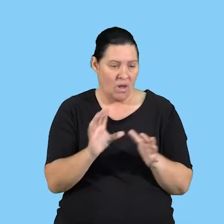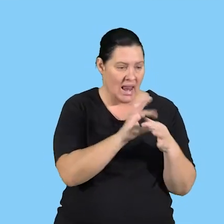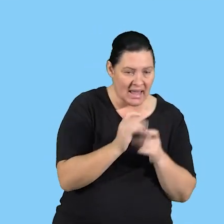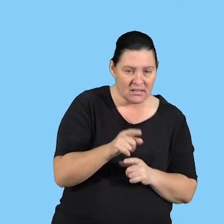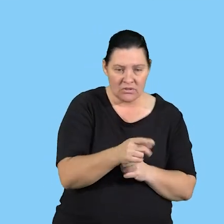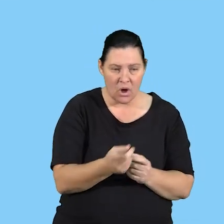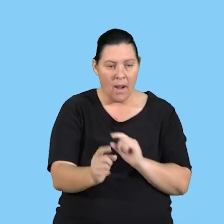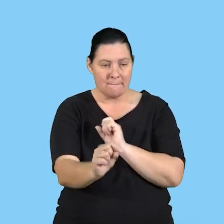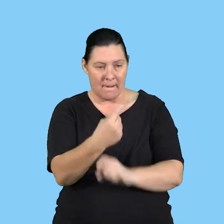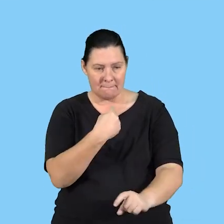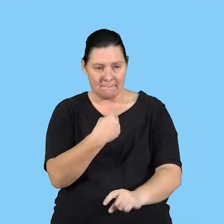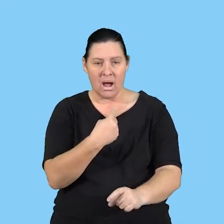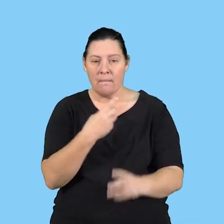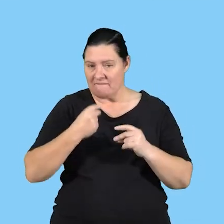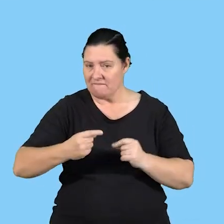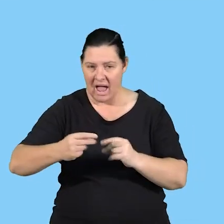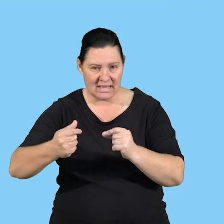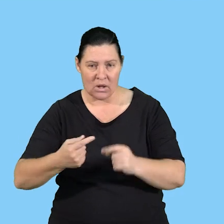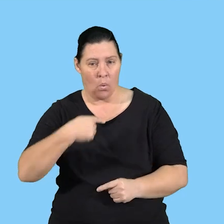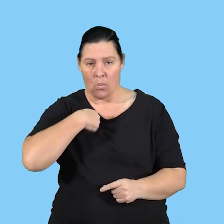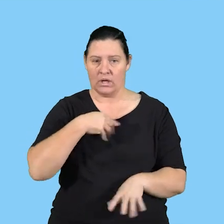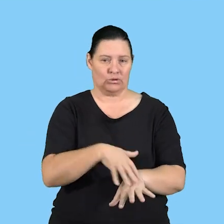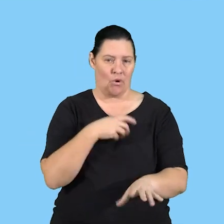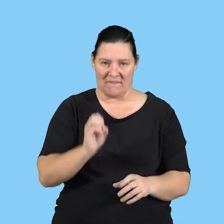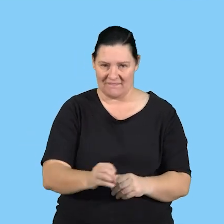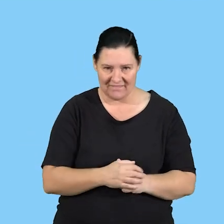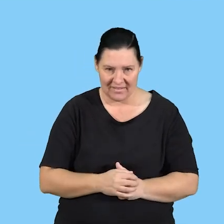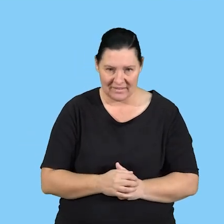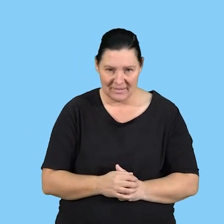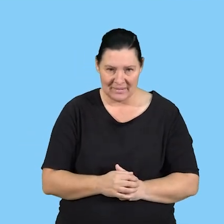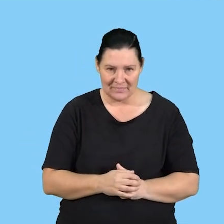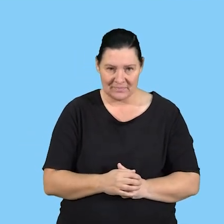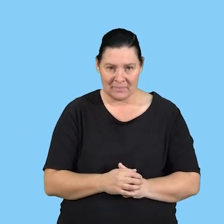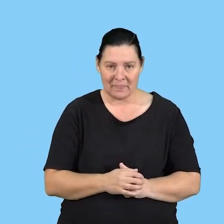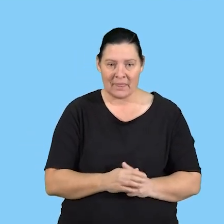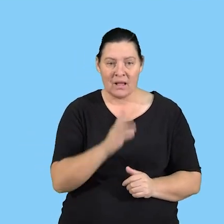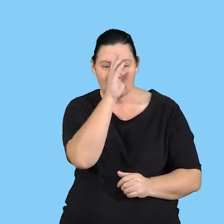links and whatever, so they come up with patterns faster than what we can even, okay?